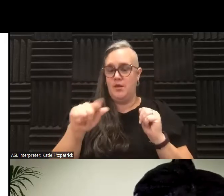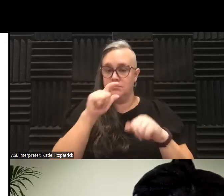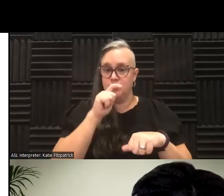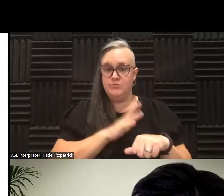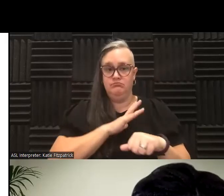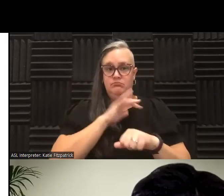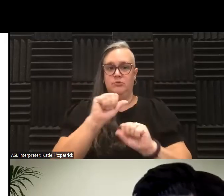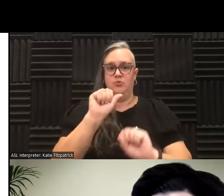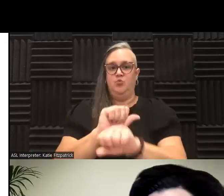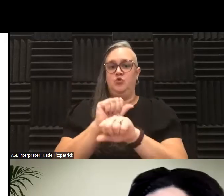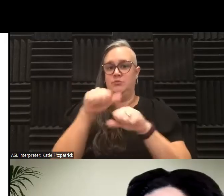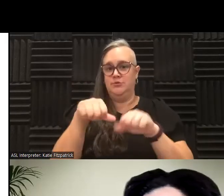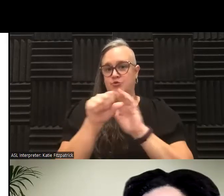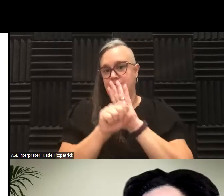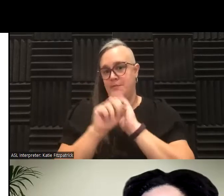Michigan.